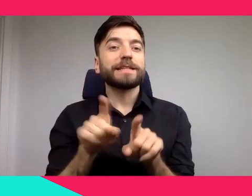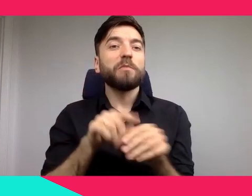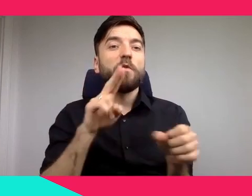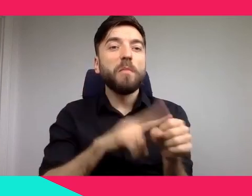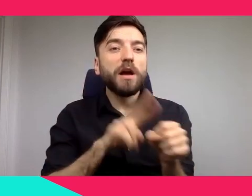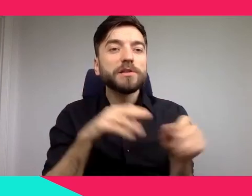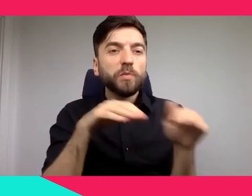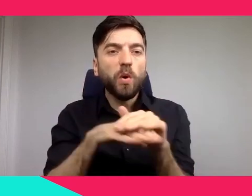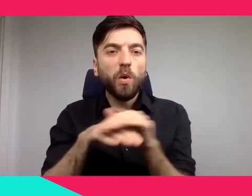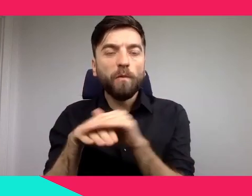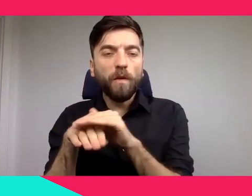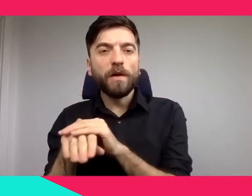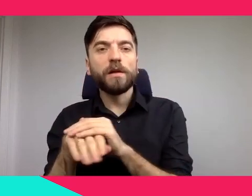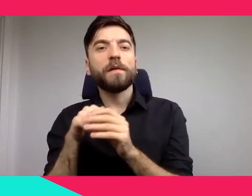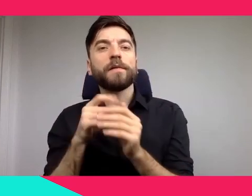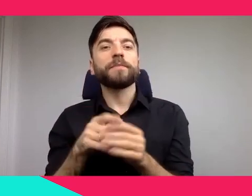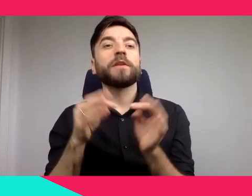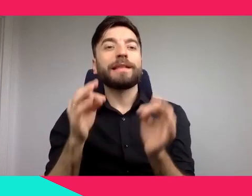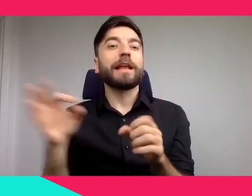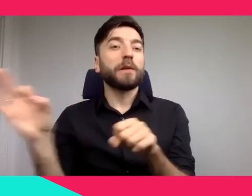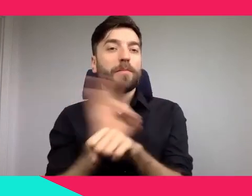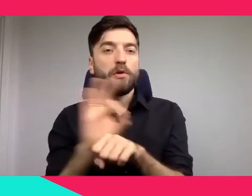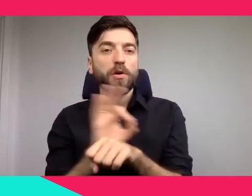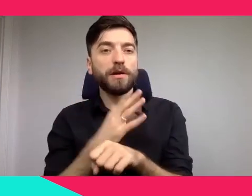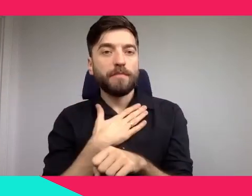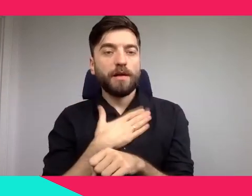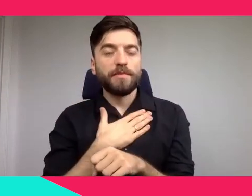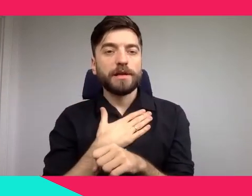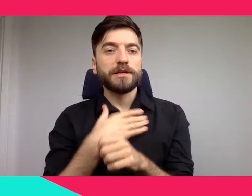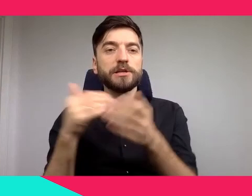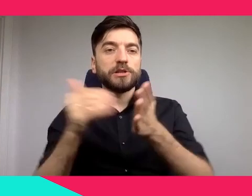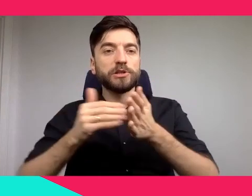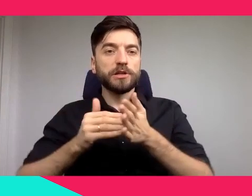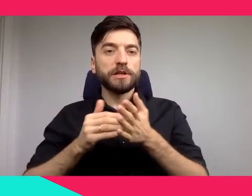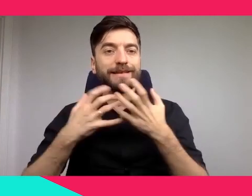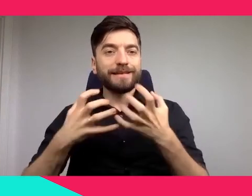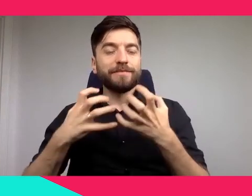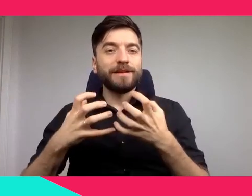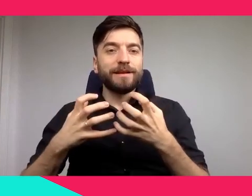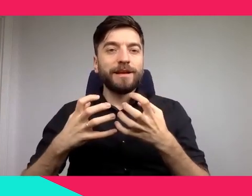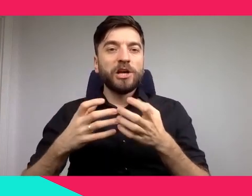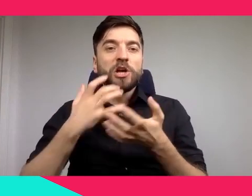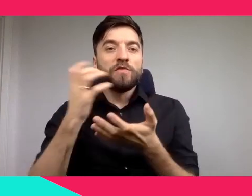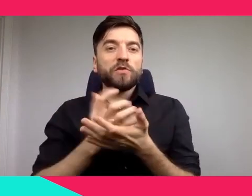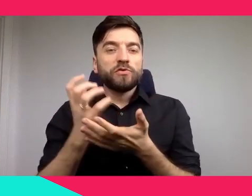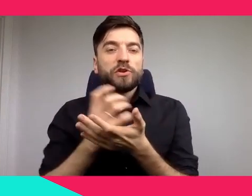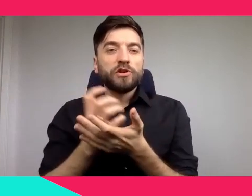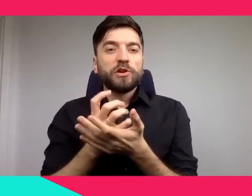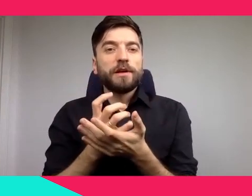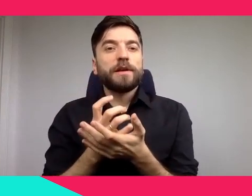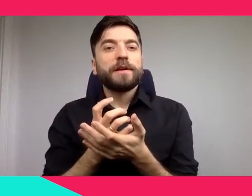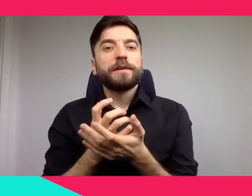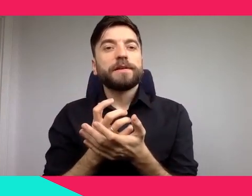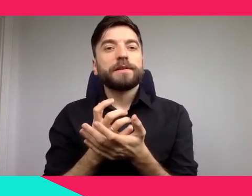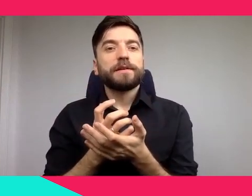project using all this data to reconstruct people's lives. So what you see here is not a